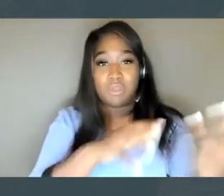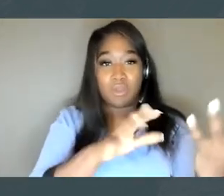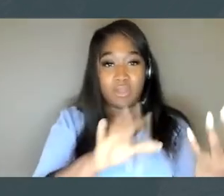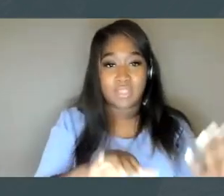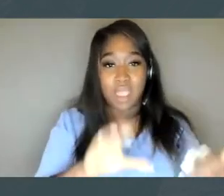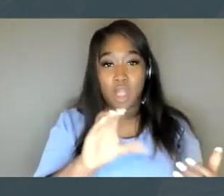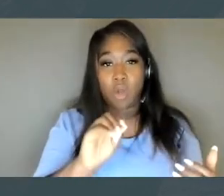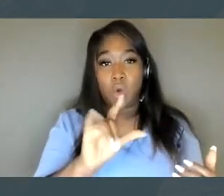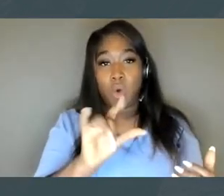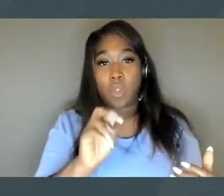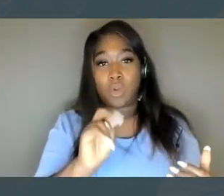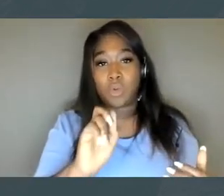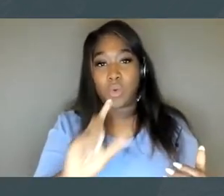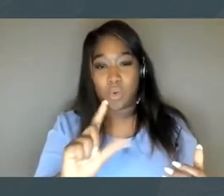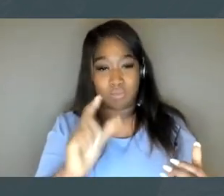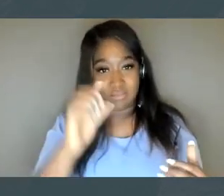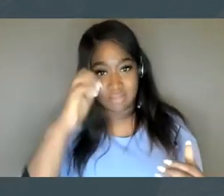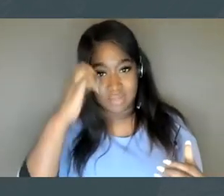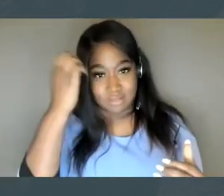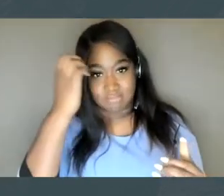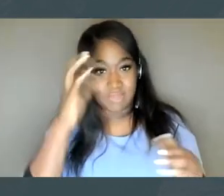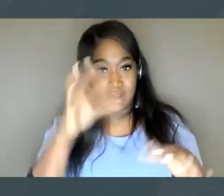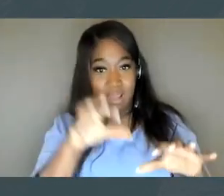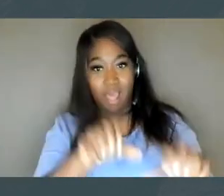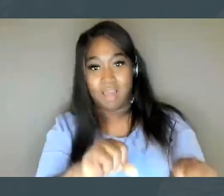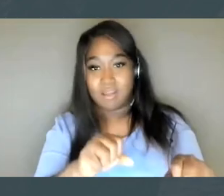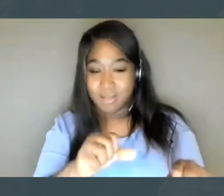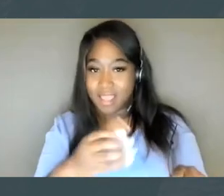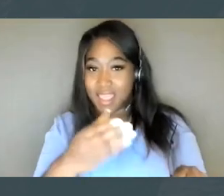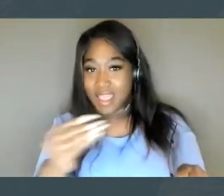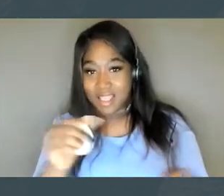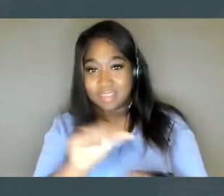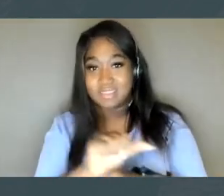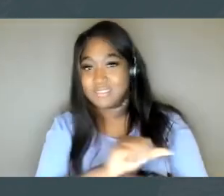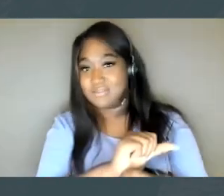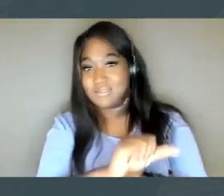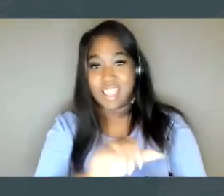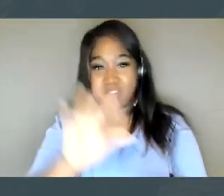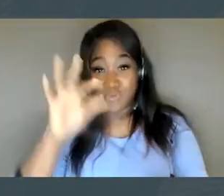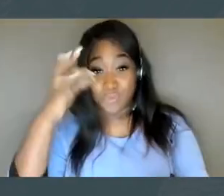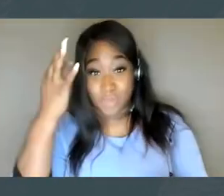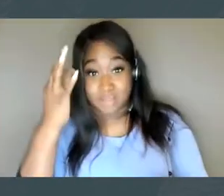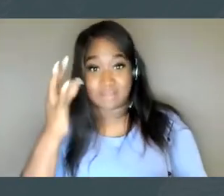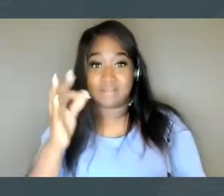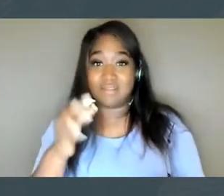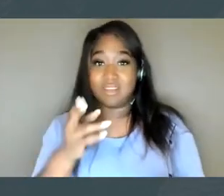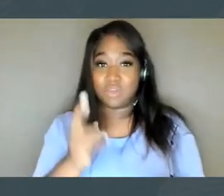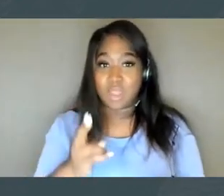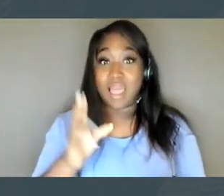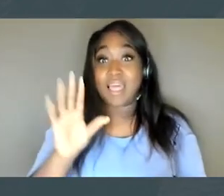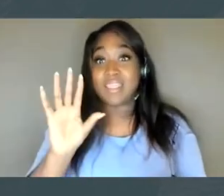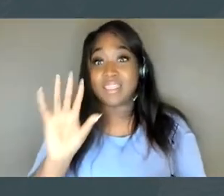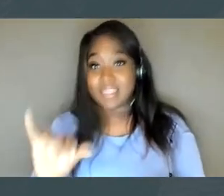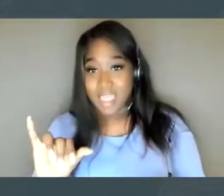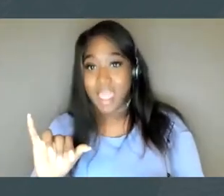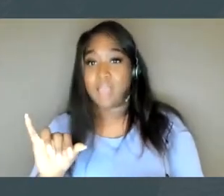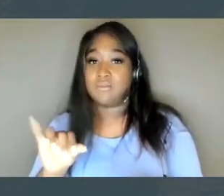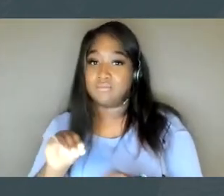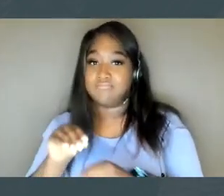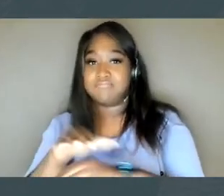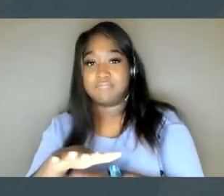what allows the French, for instance, the hexagonal French, to believe that there is no slave history for France,